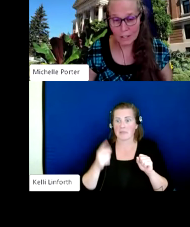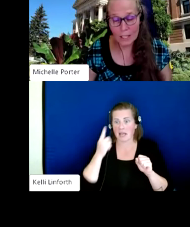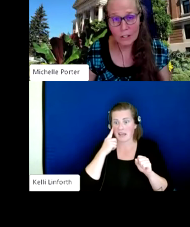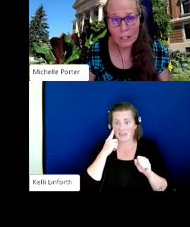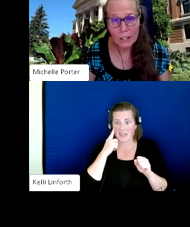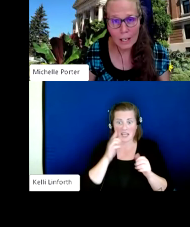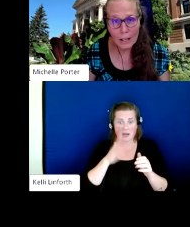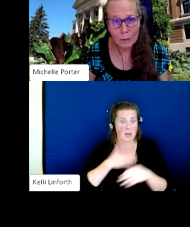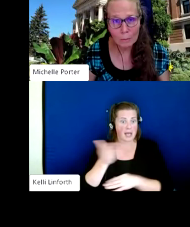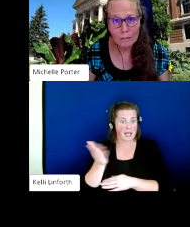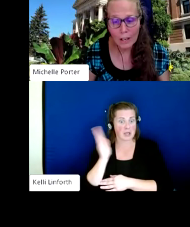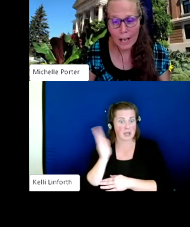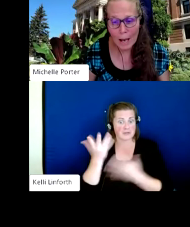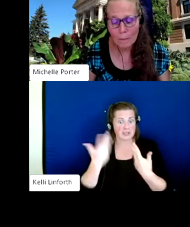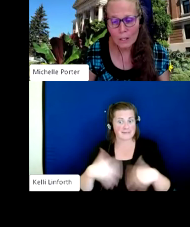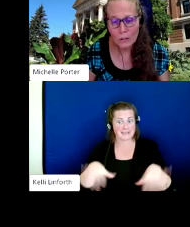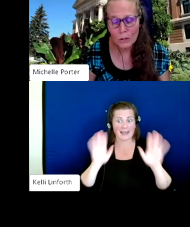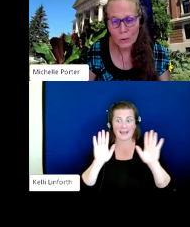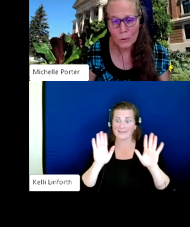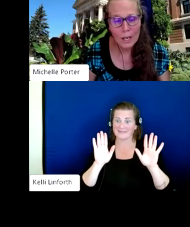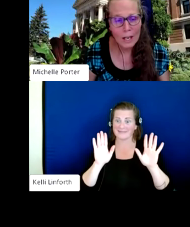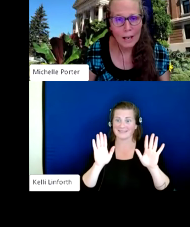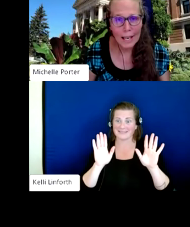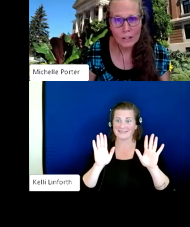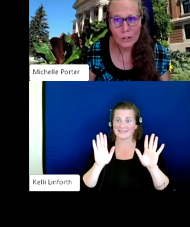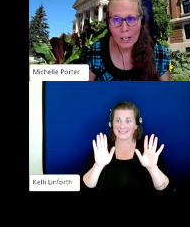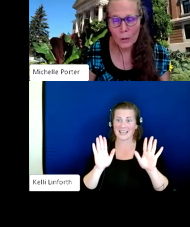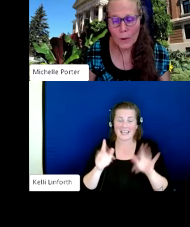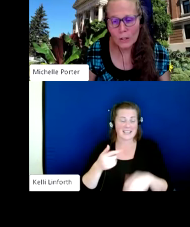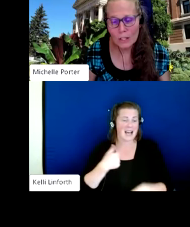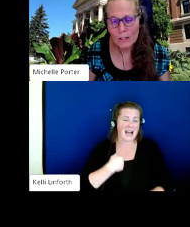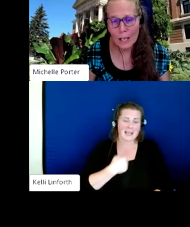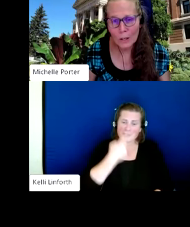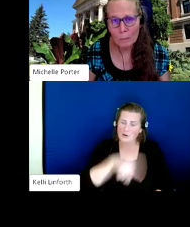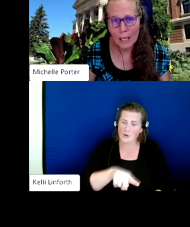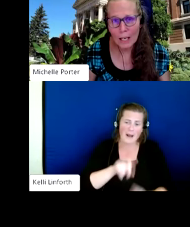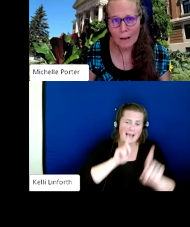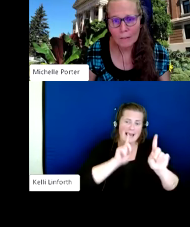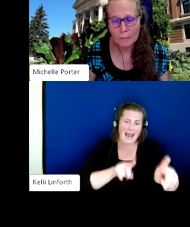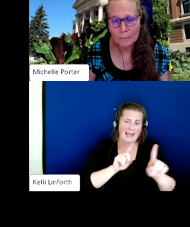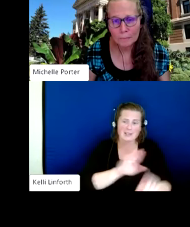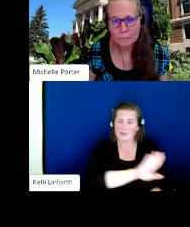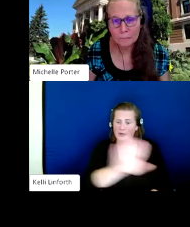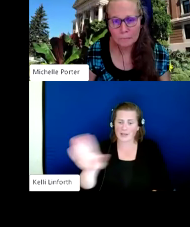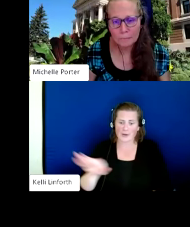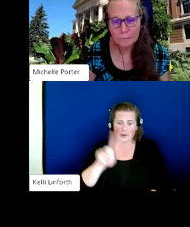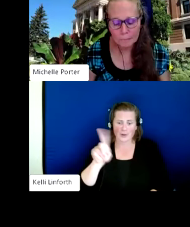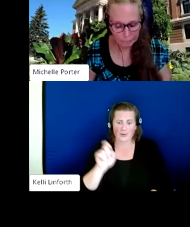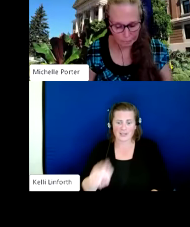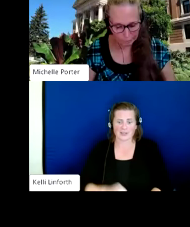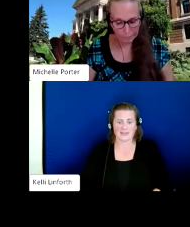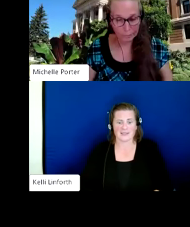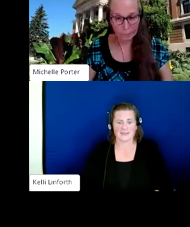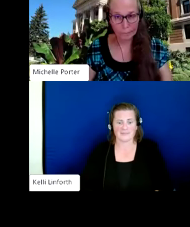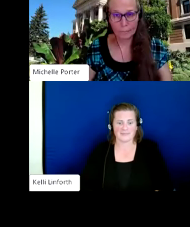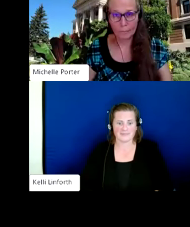my presentation and I'll be very happy to answer any questions that you might have.